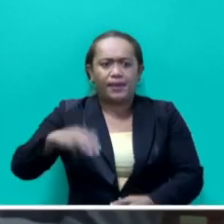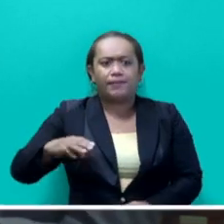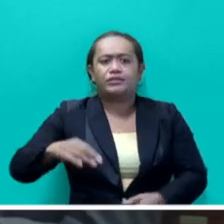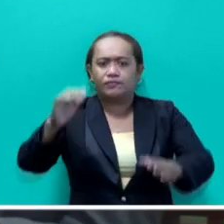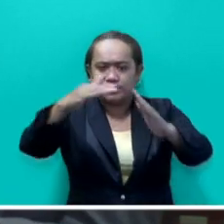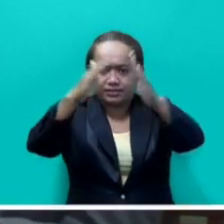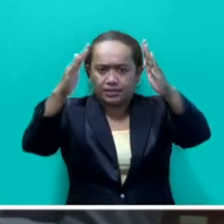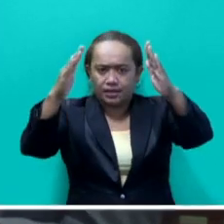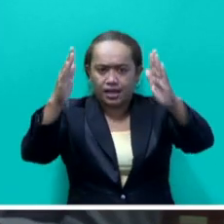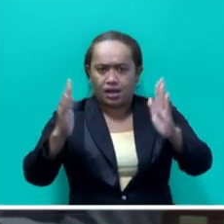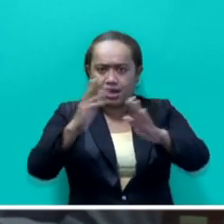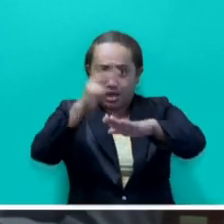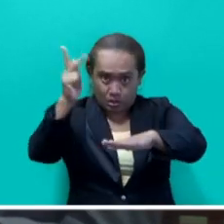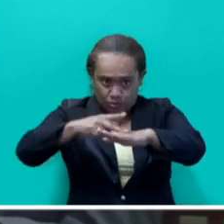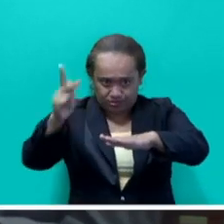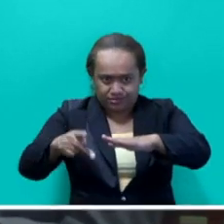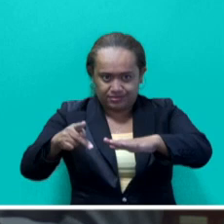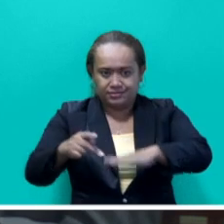Order.